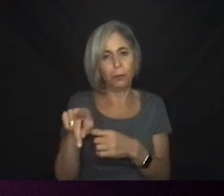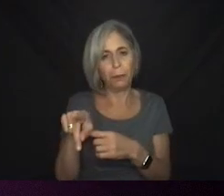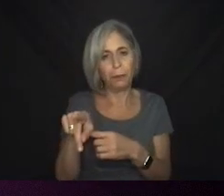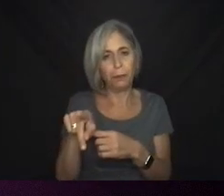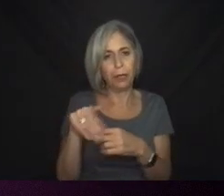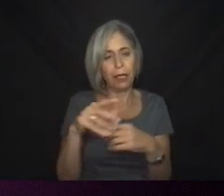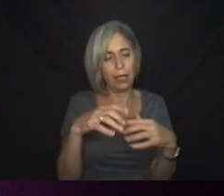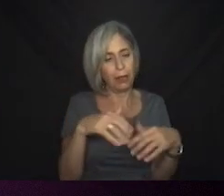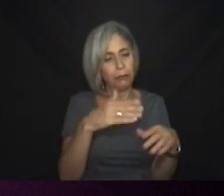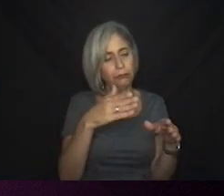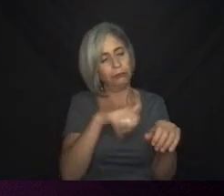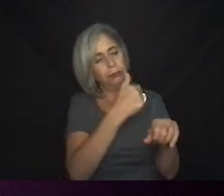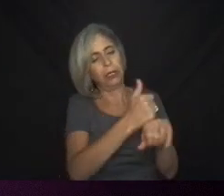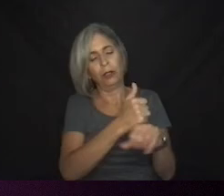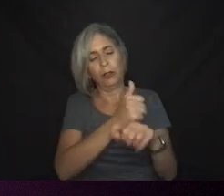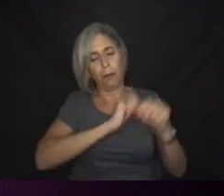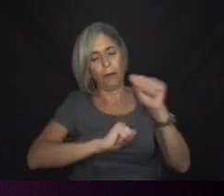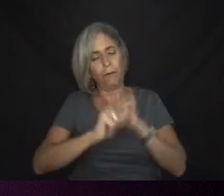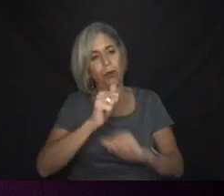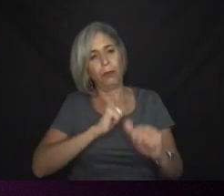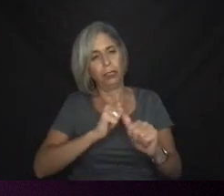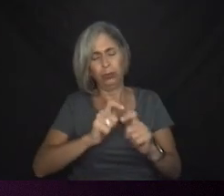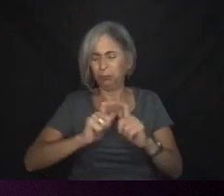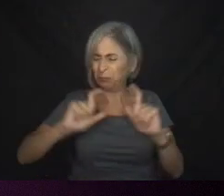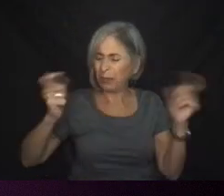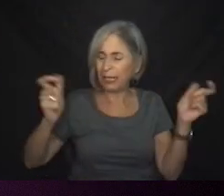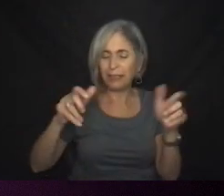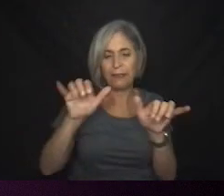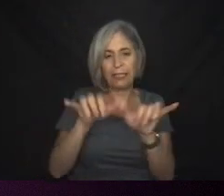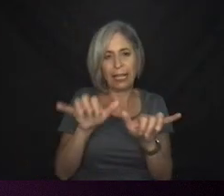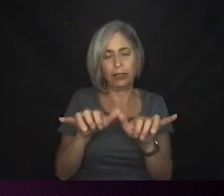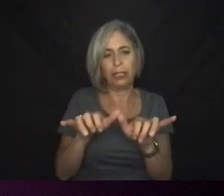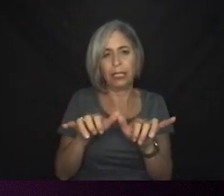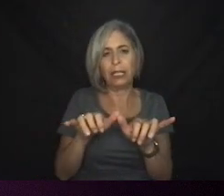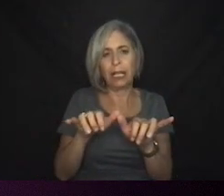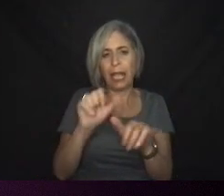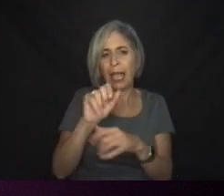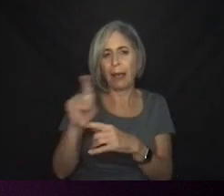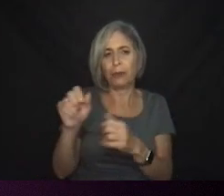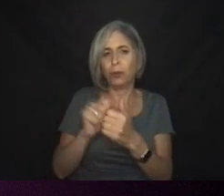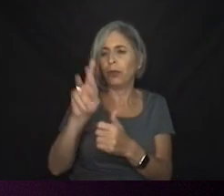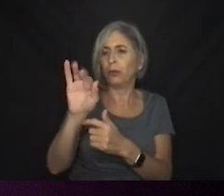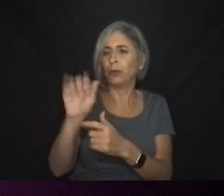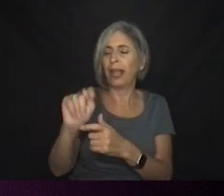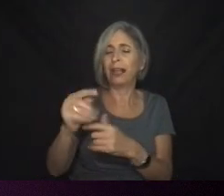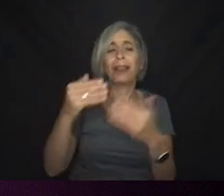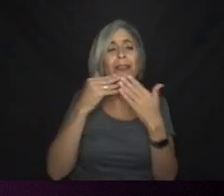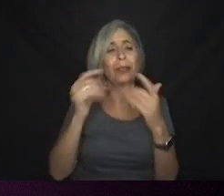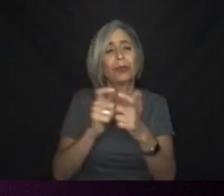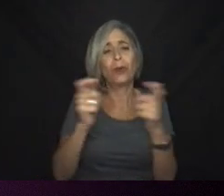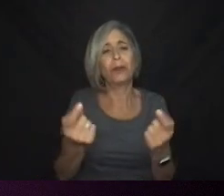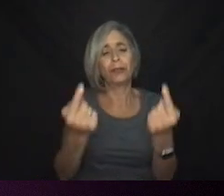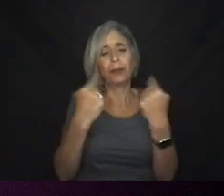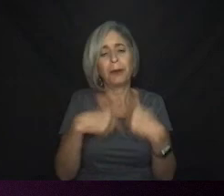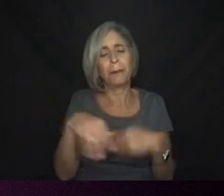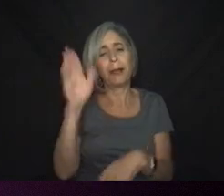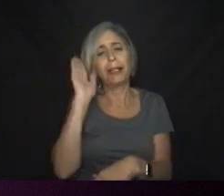build performant, massively scalable Jamstack applications with React. Hey, thank you so much for coming out to